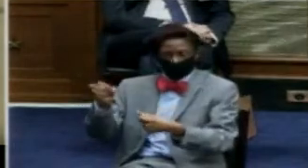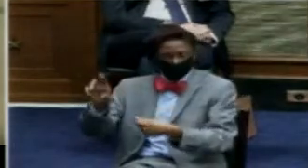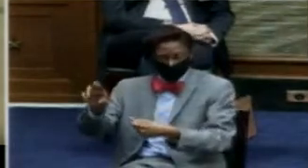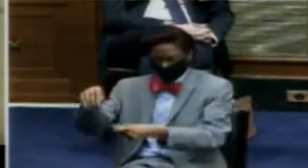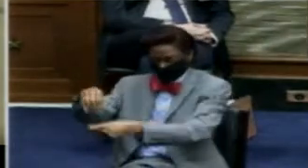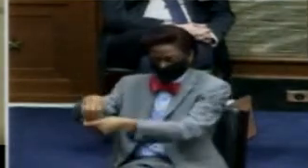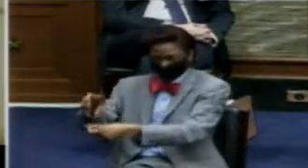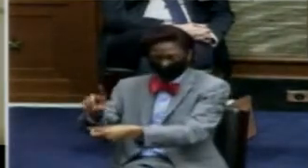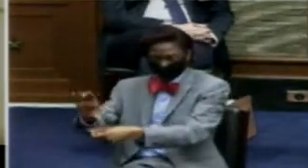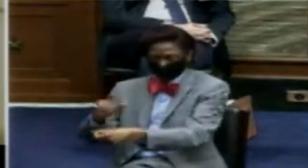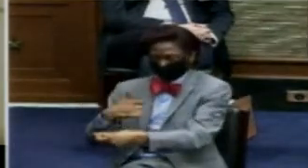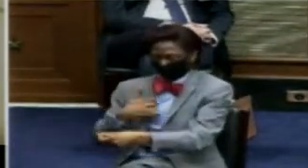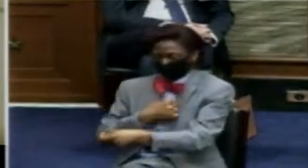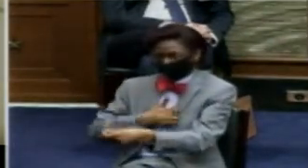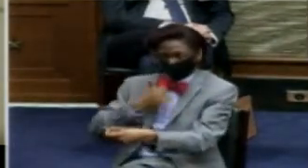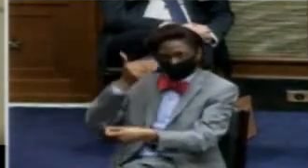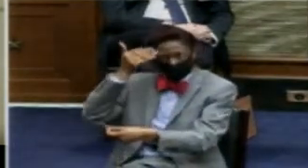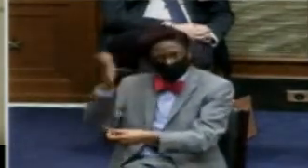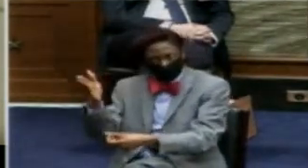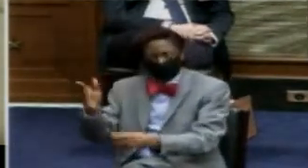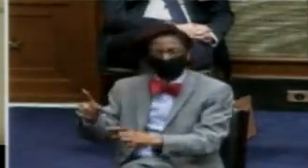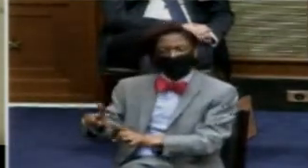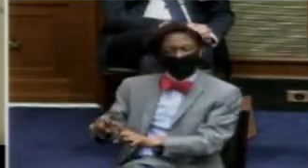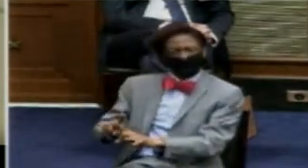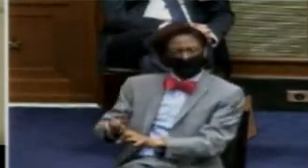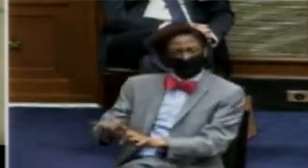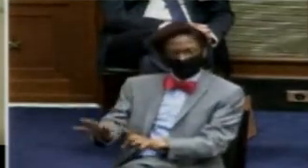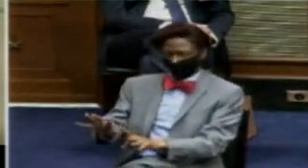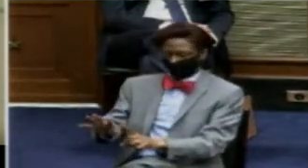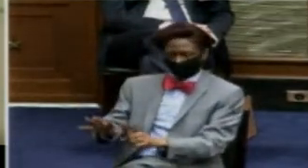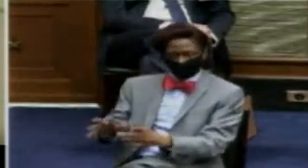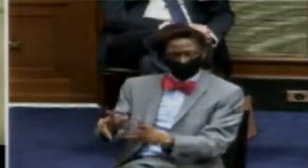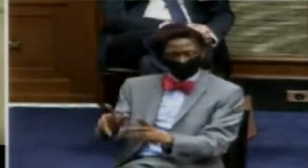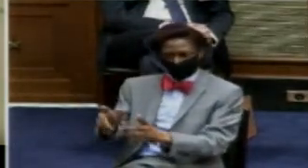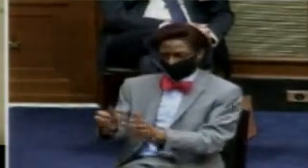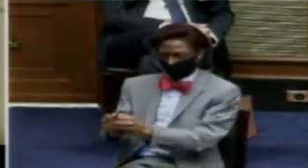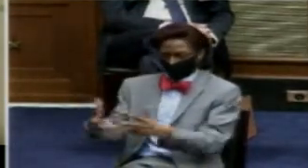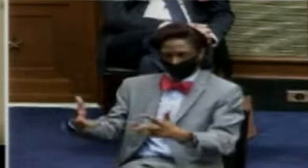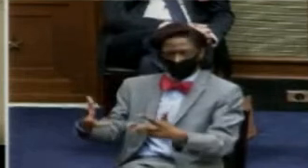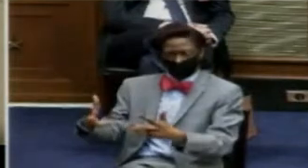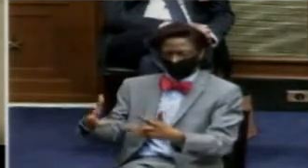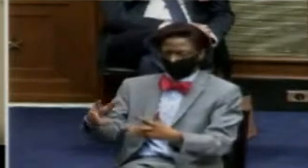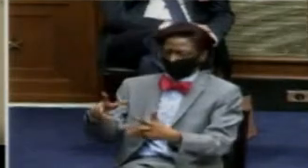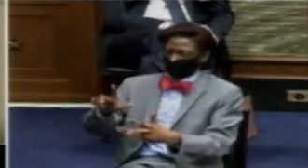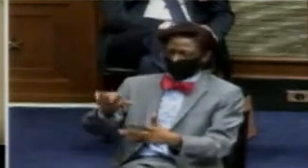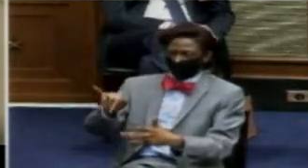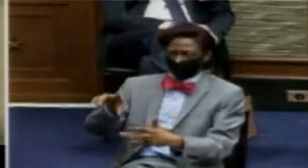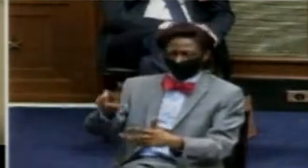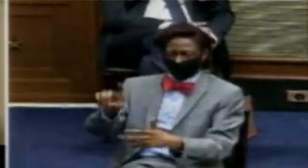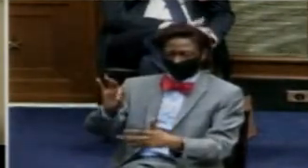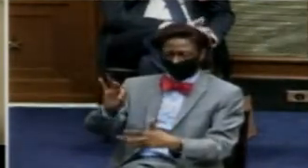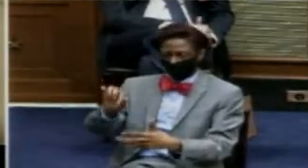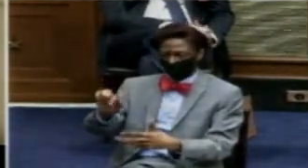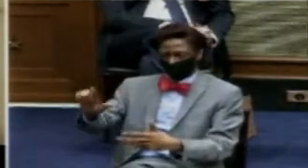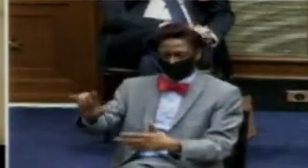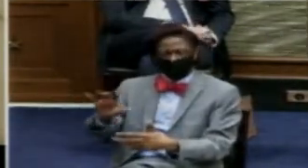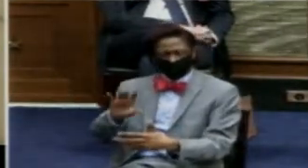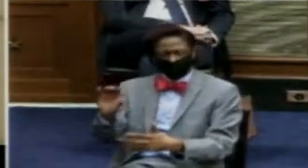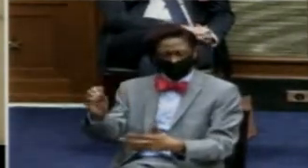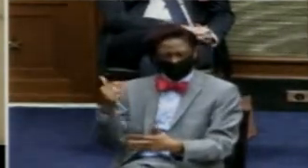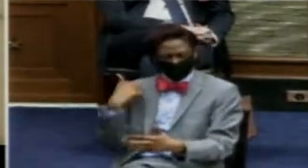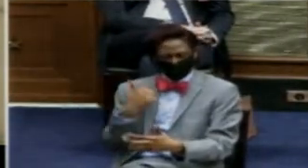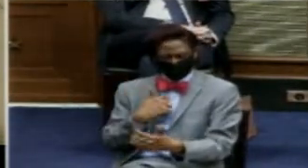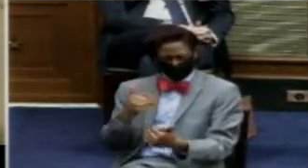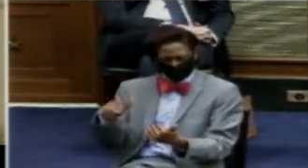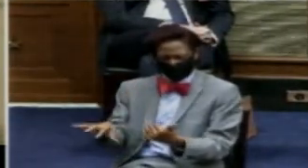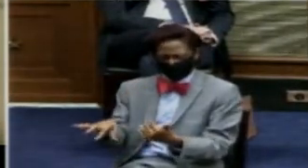have no idea where it is, but it'd be a state without a capital city. It would not have a landfill, and we could find a ton of other